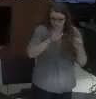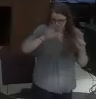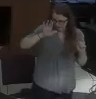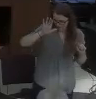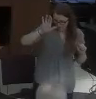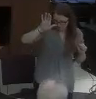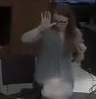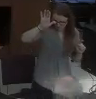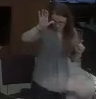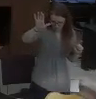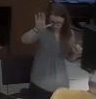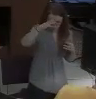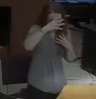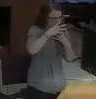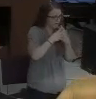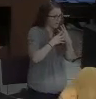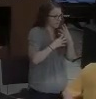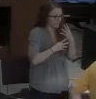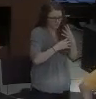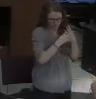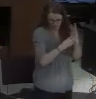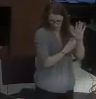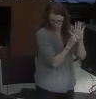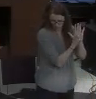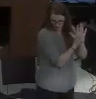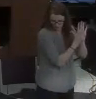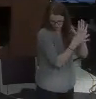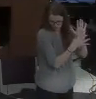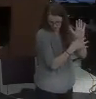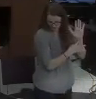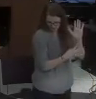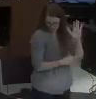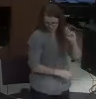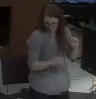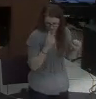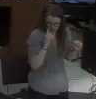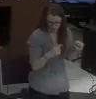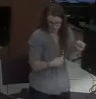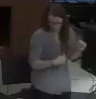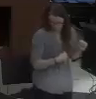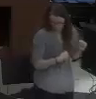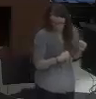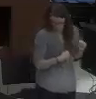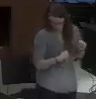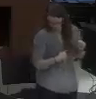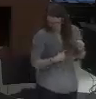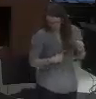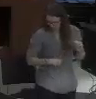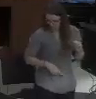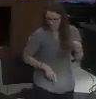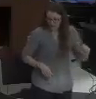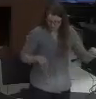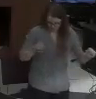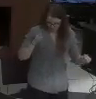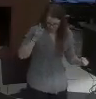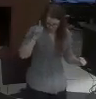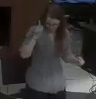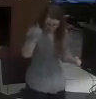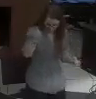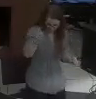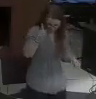but that your blood was shed for me,